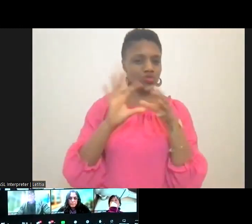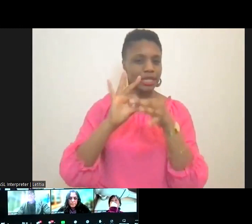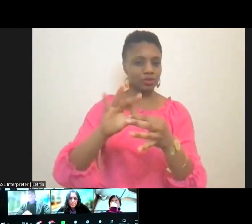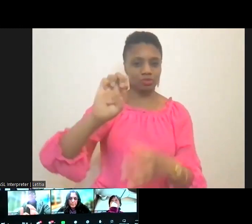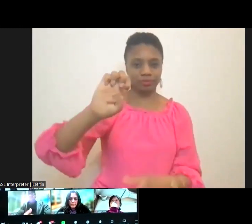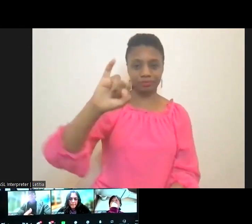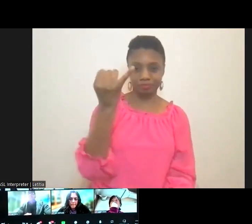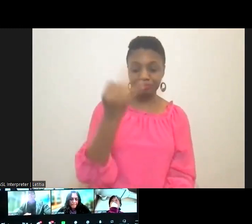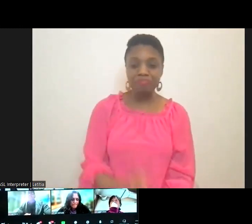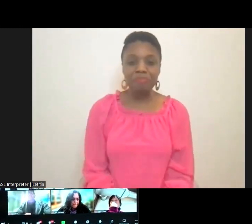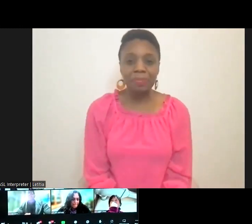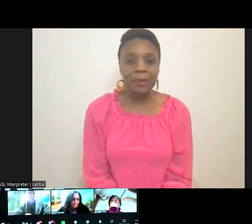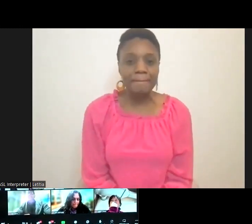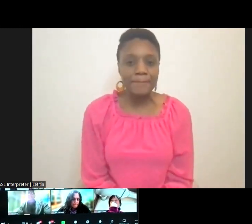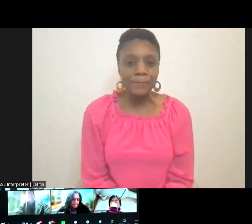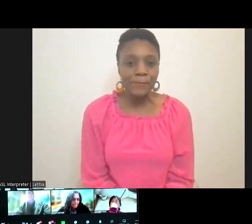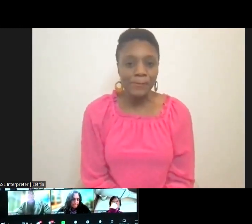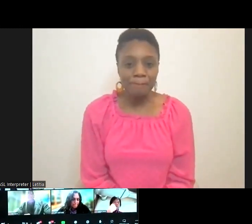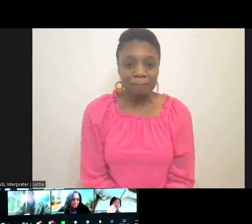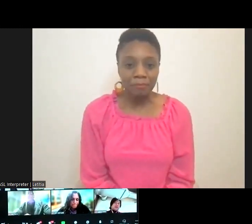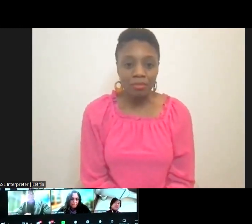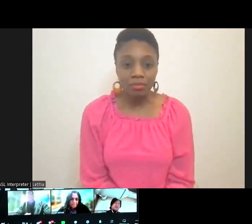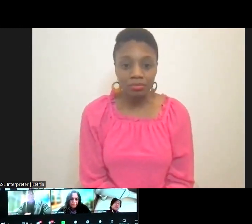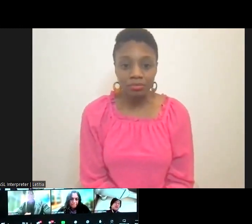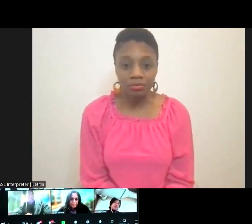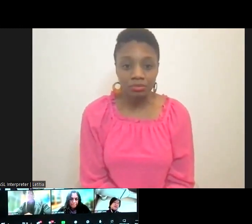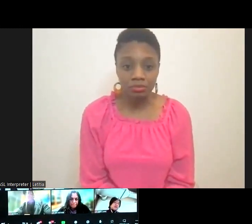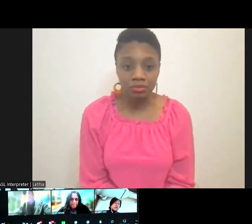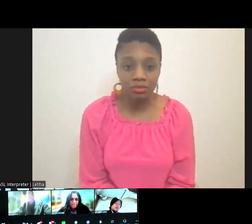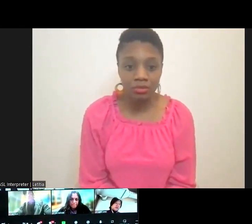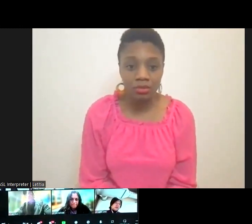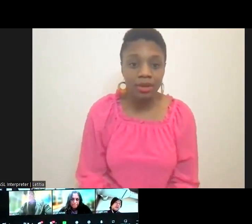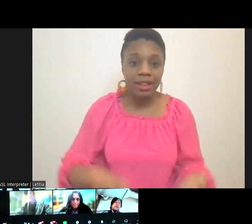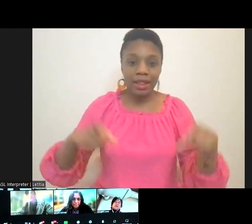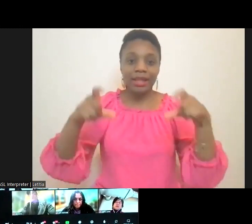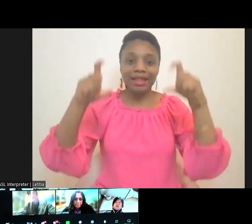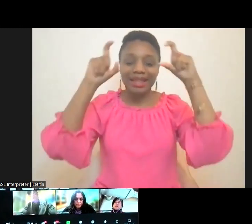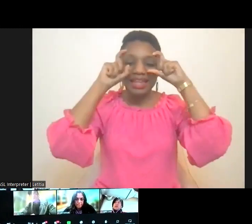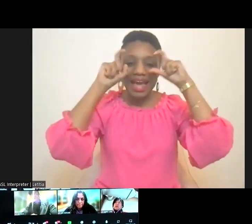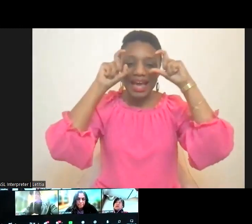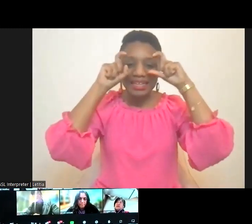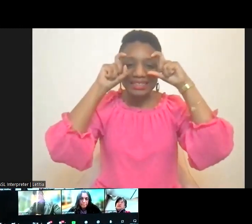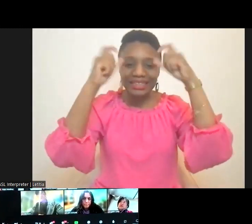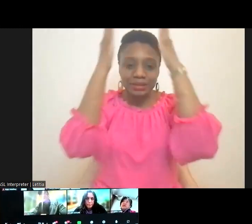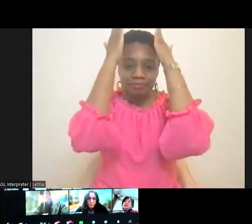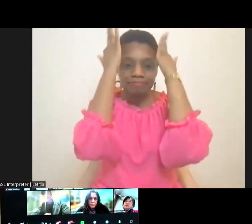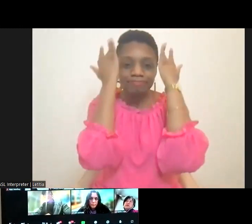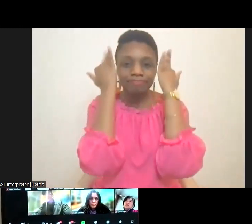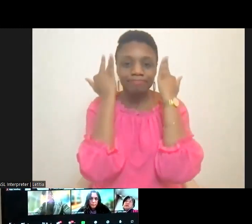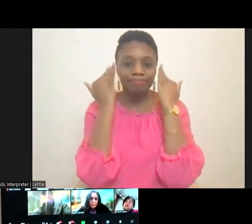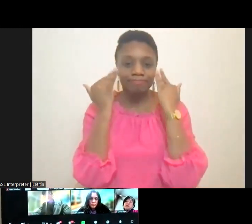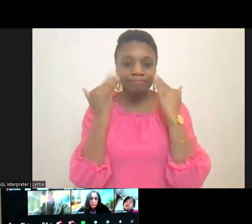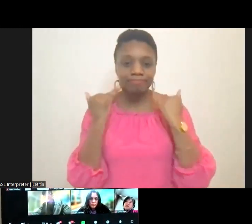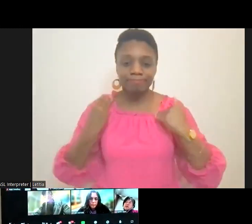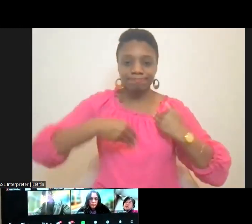What do other council members think about this idea of